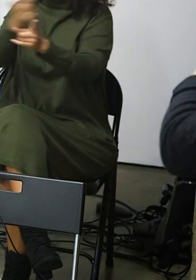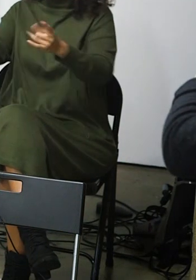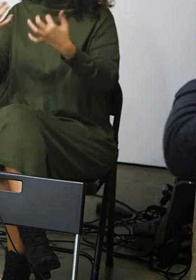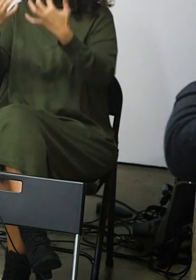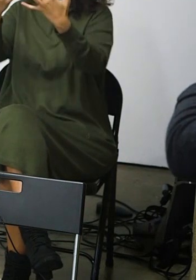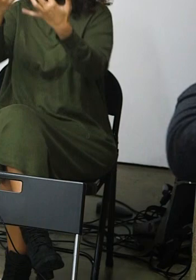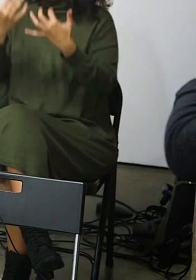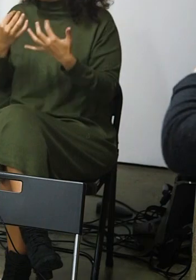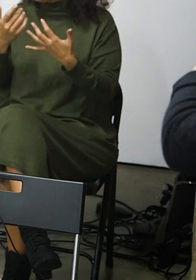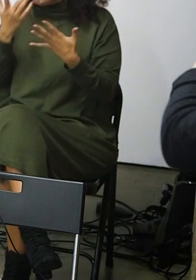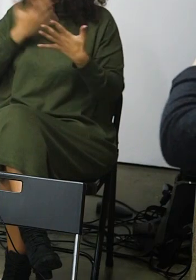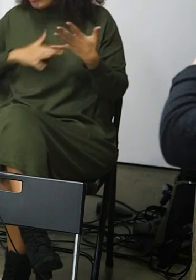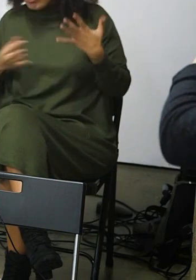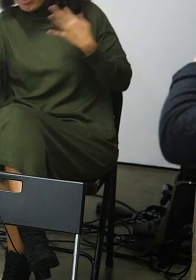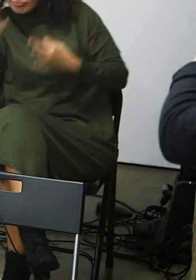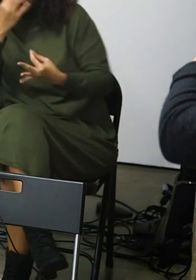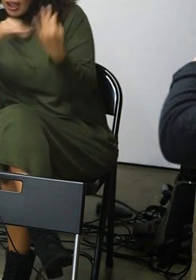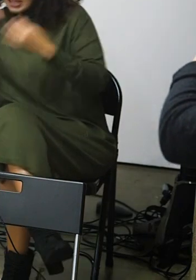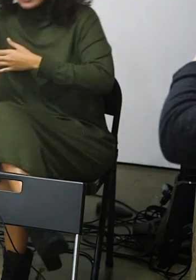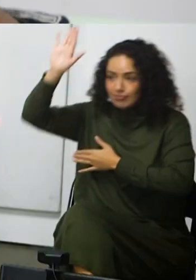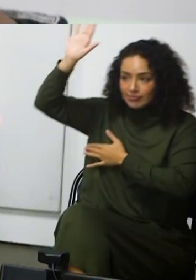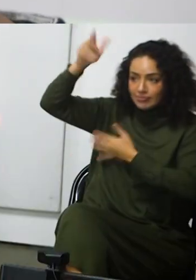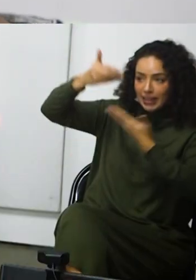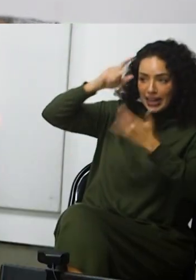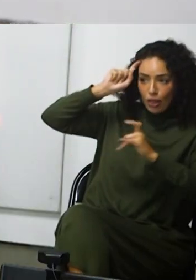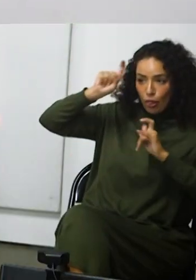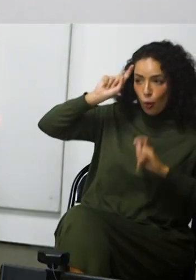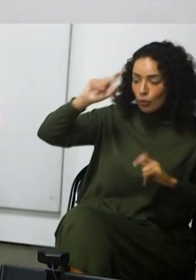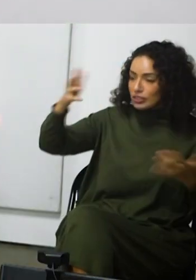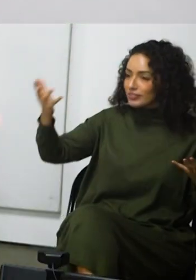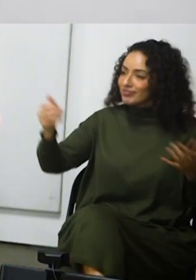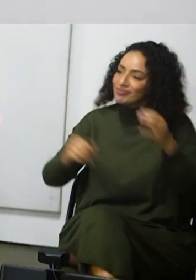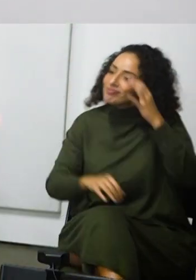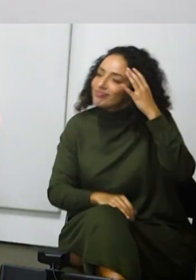ask or any thoughts.